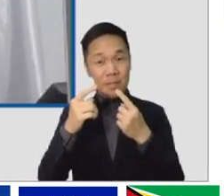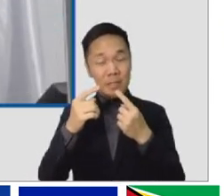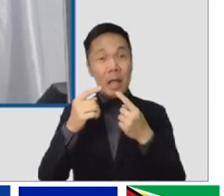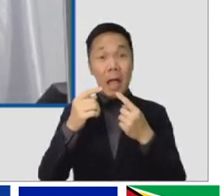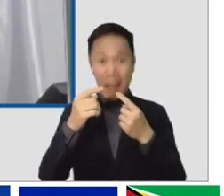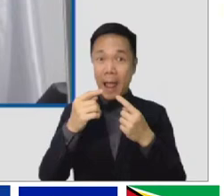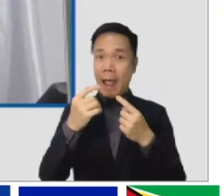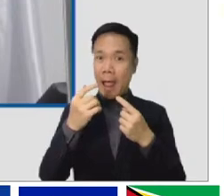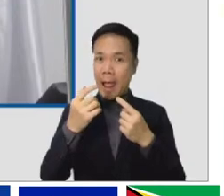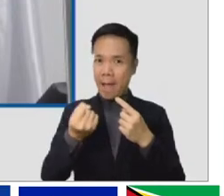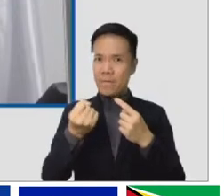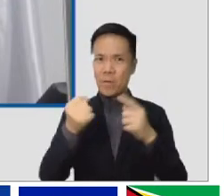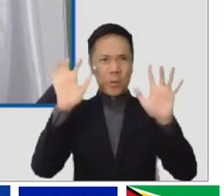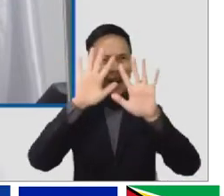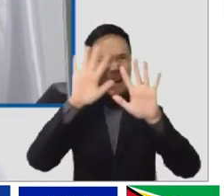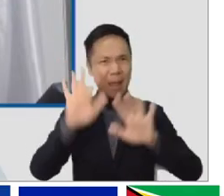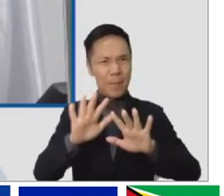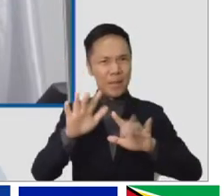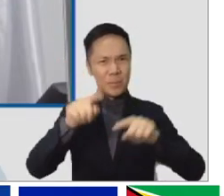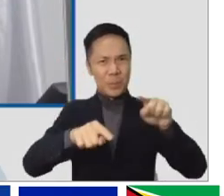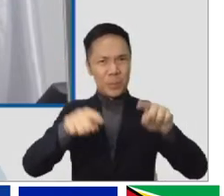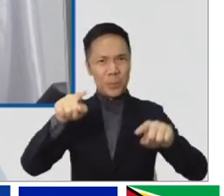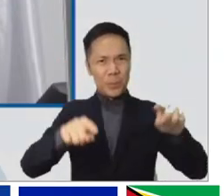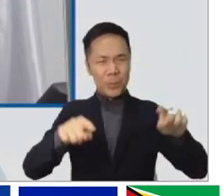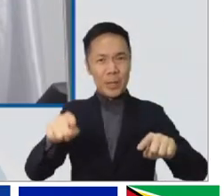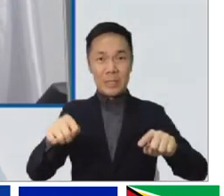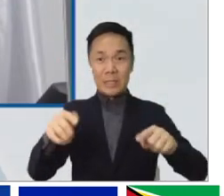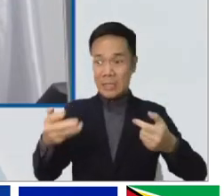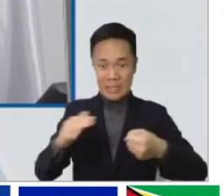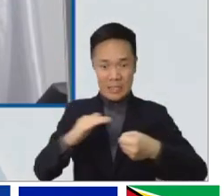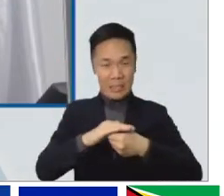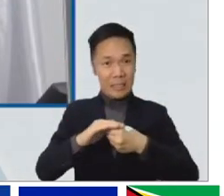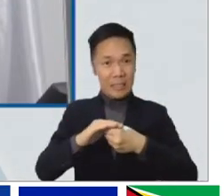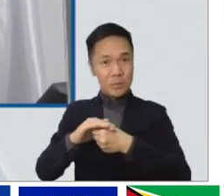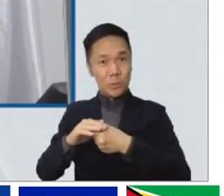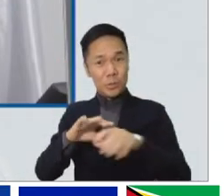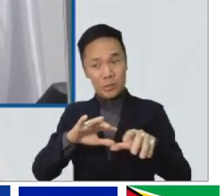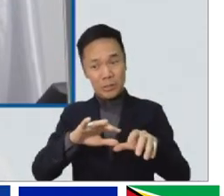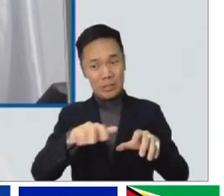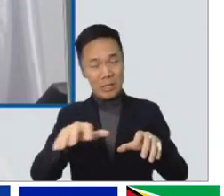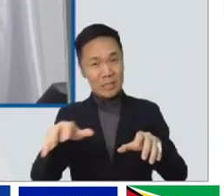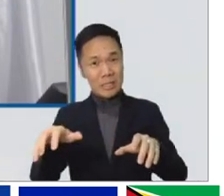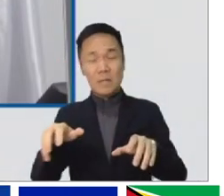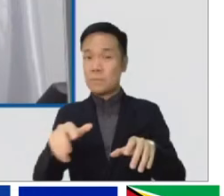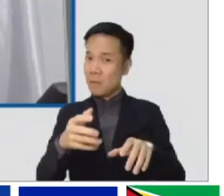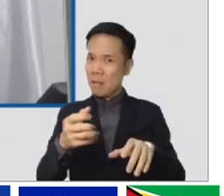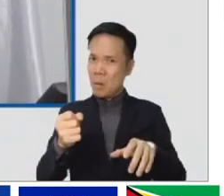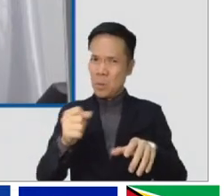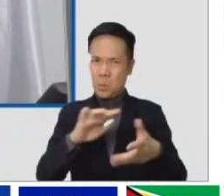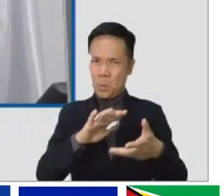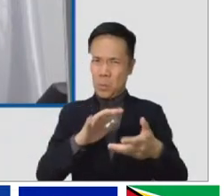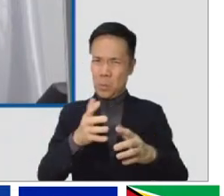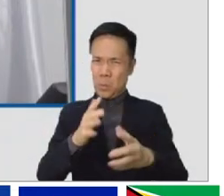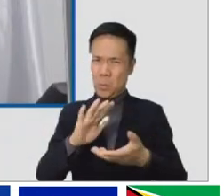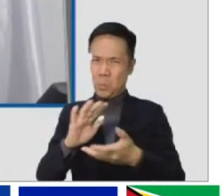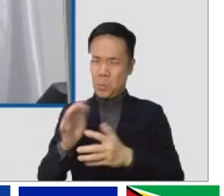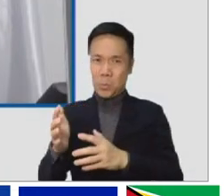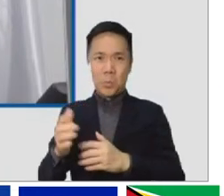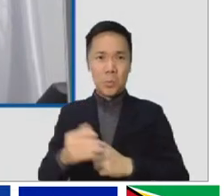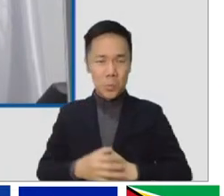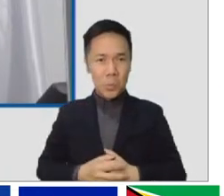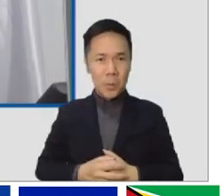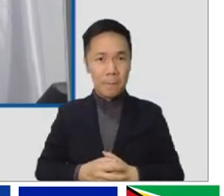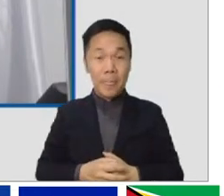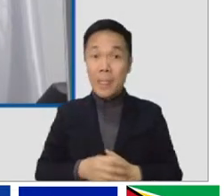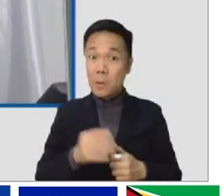why our region is very vulnerable and exposed, and we should be very attentive to all